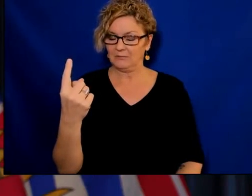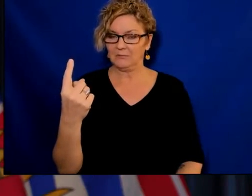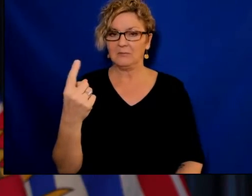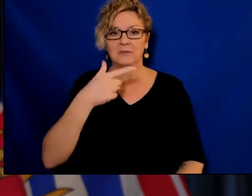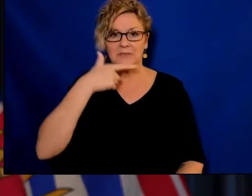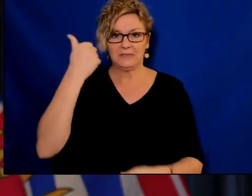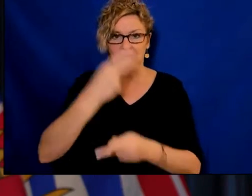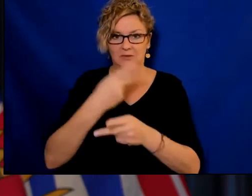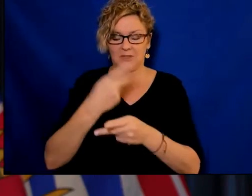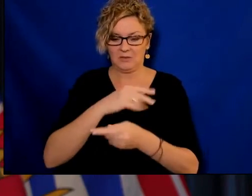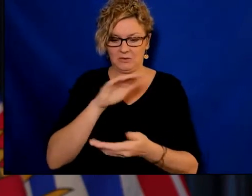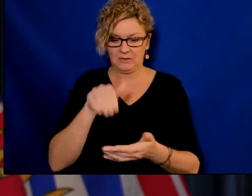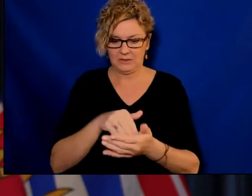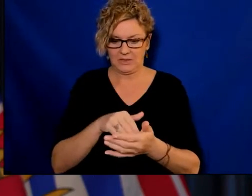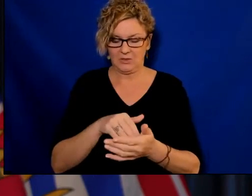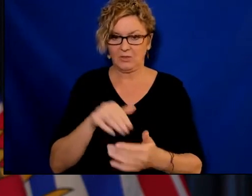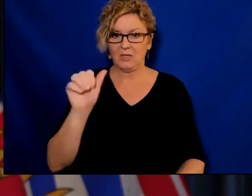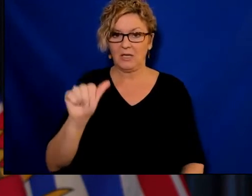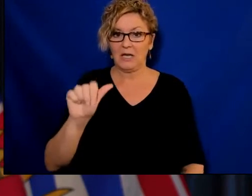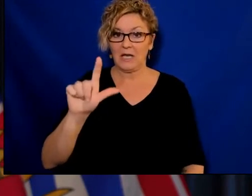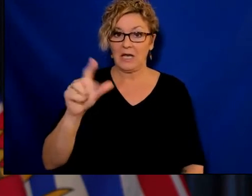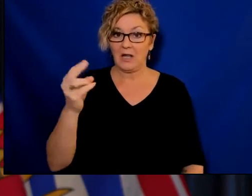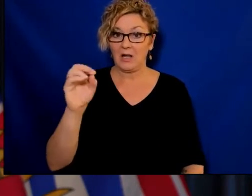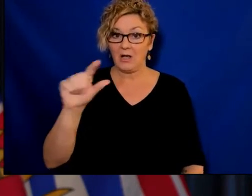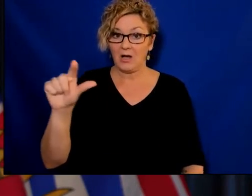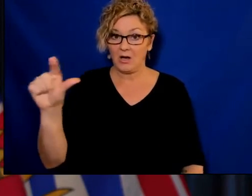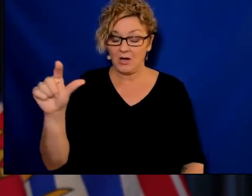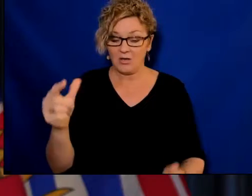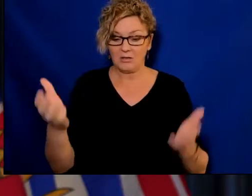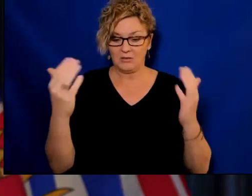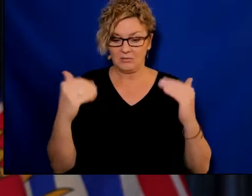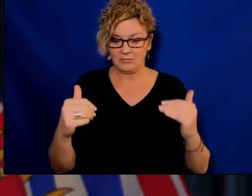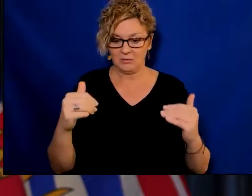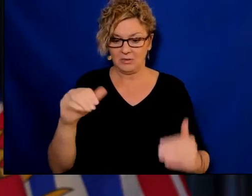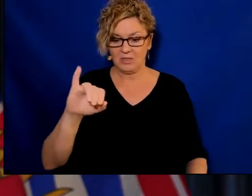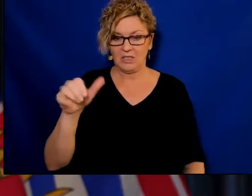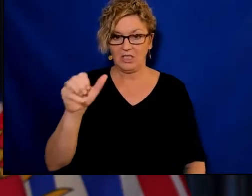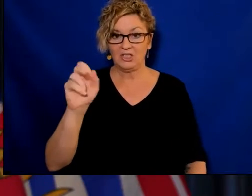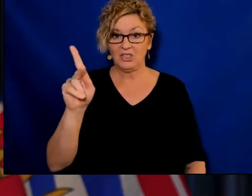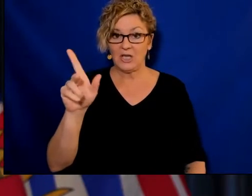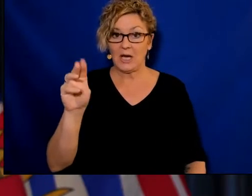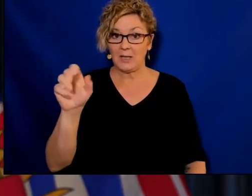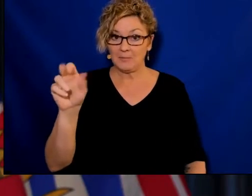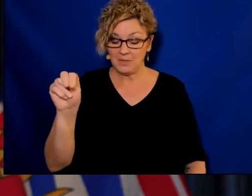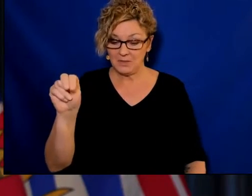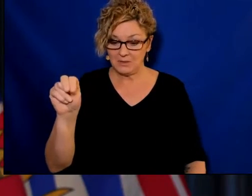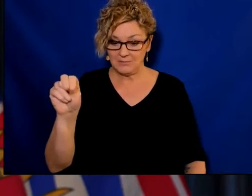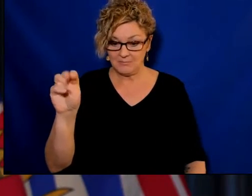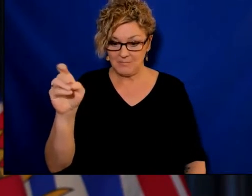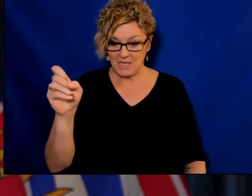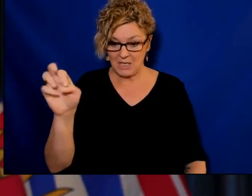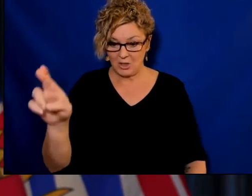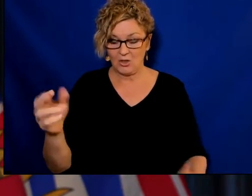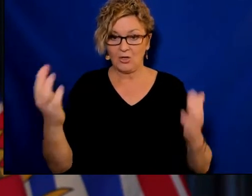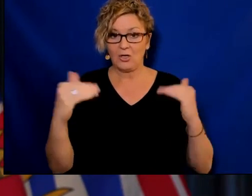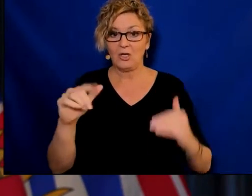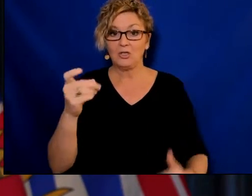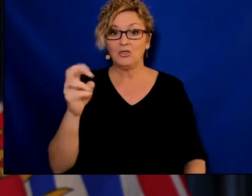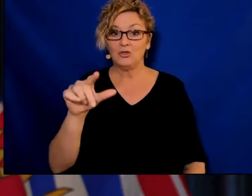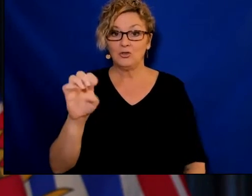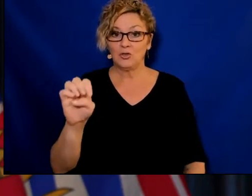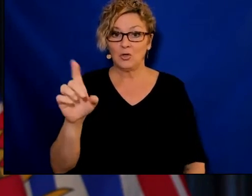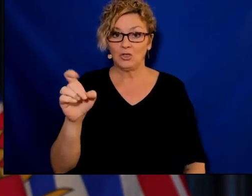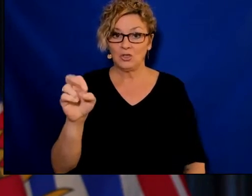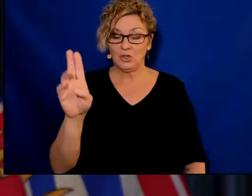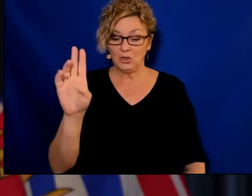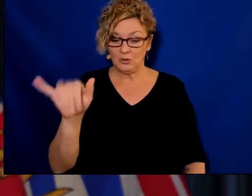Care Center, Columbus Residence, Holy Family Hospital, again, the Arbutus Care Center, the PICS